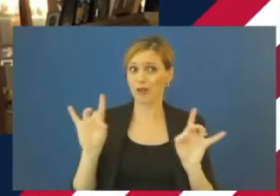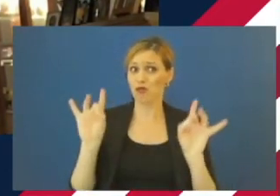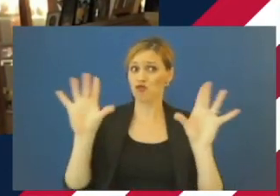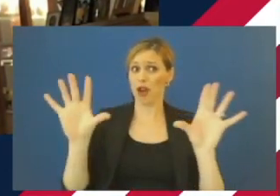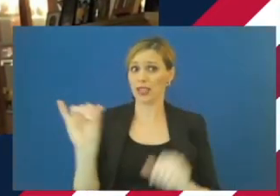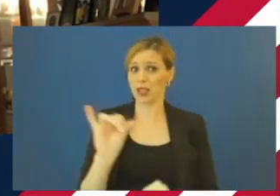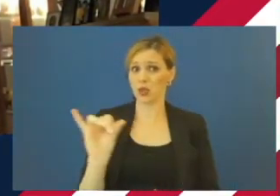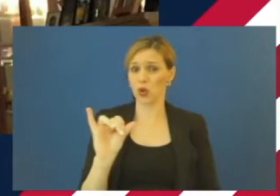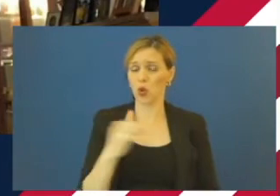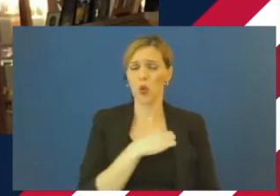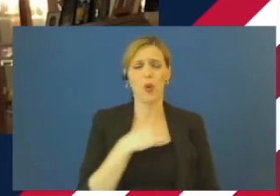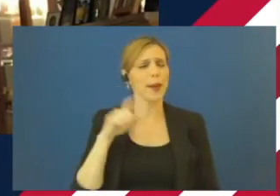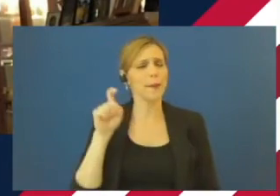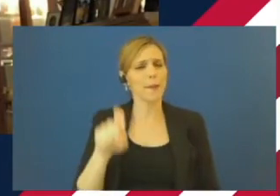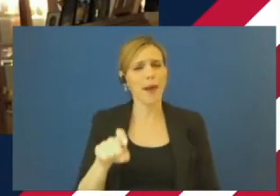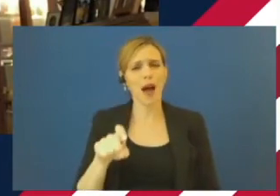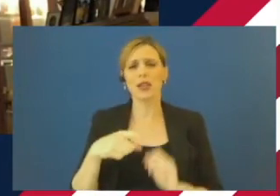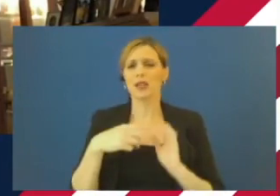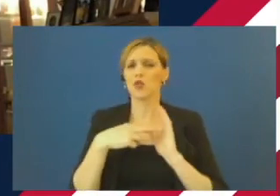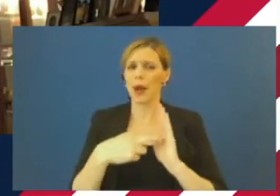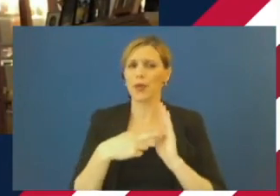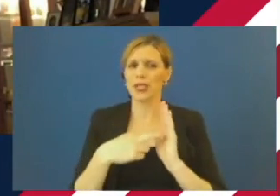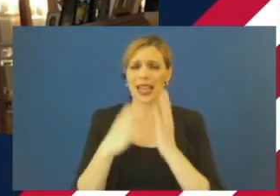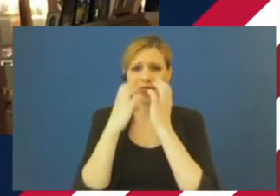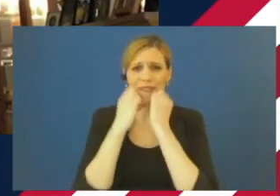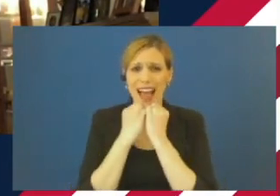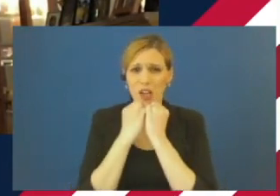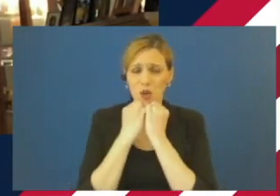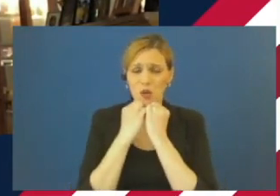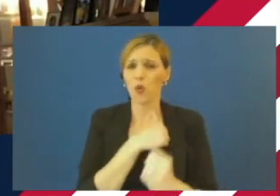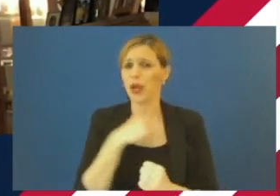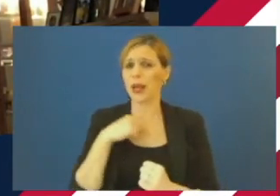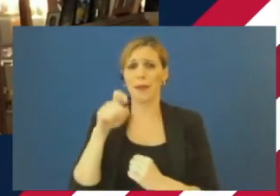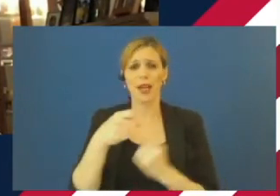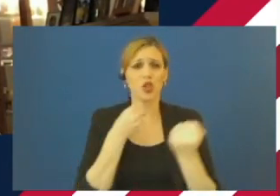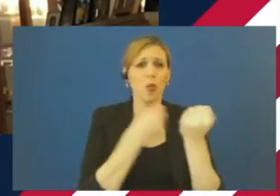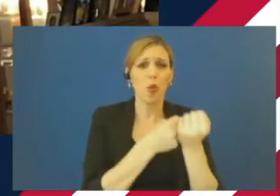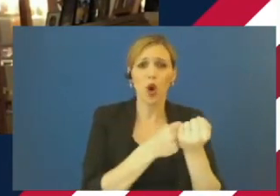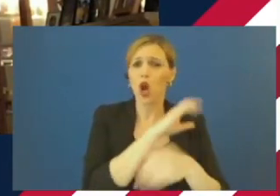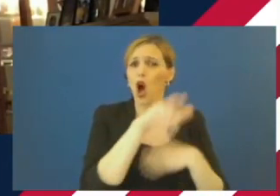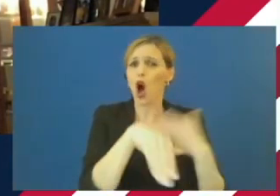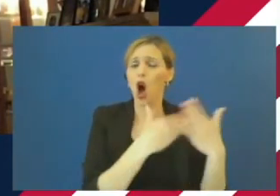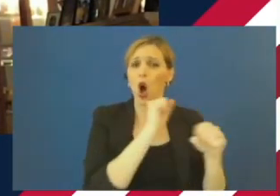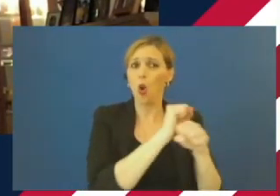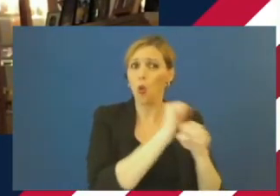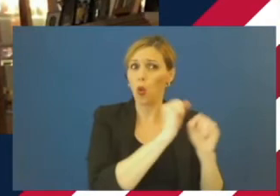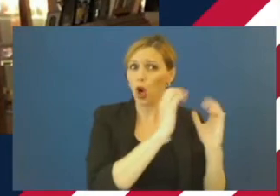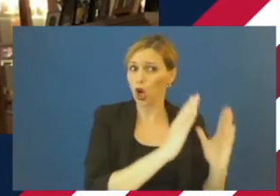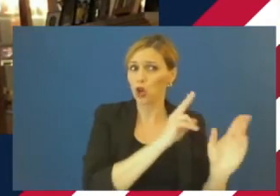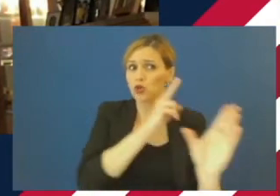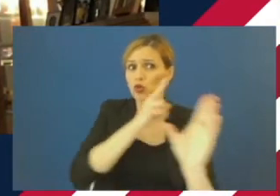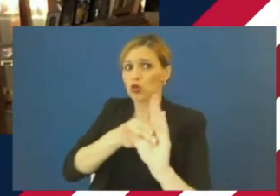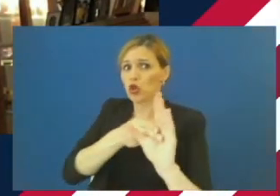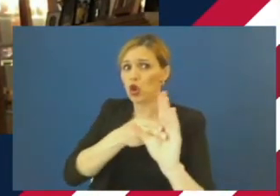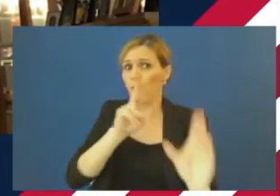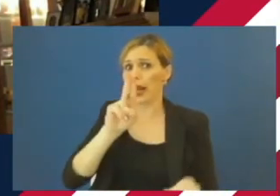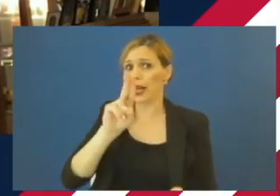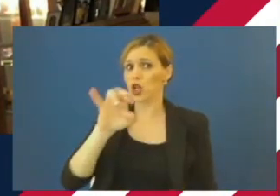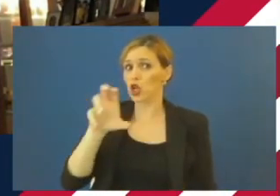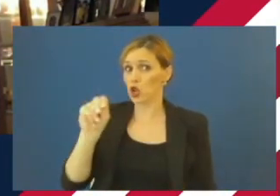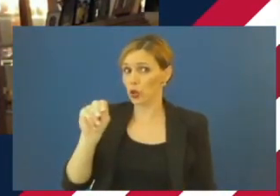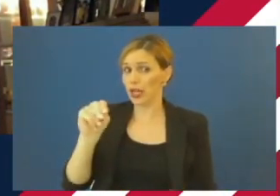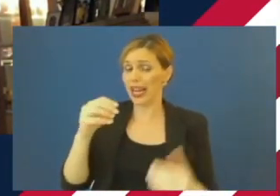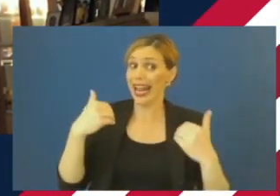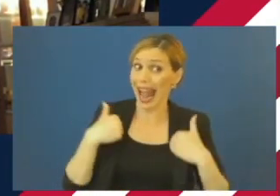values. Firefighters support the right of all workers to join a union and have a voice in the workplace regarding wages, hours, and